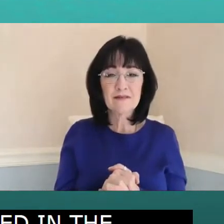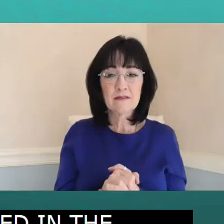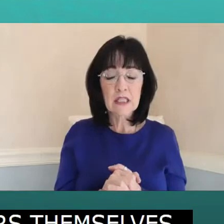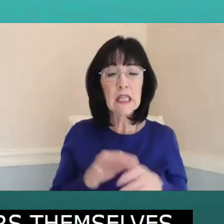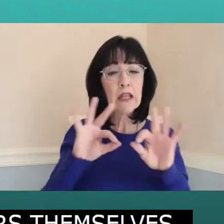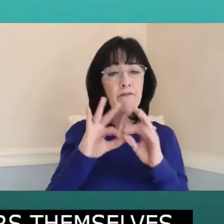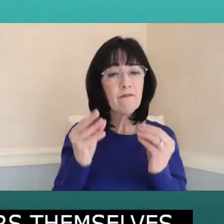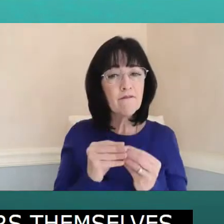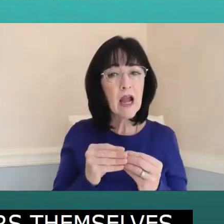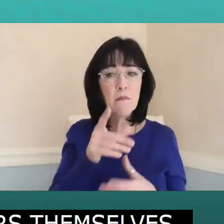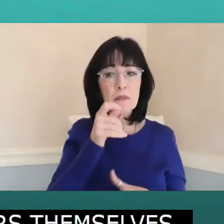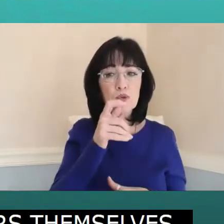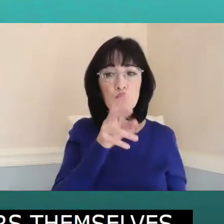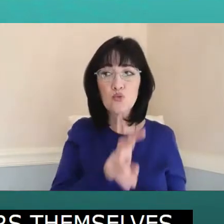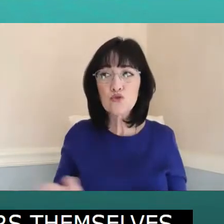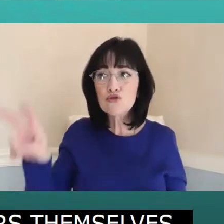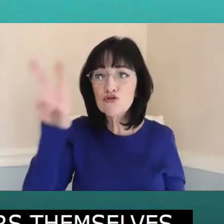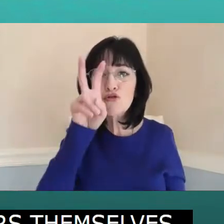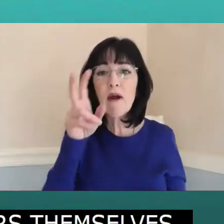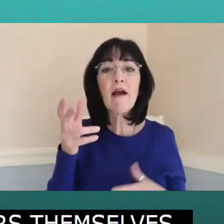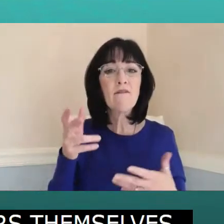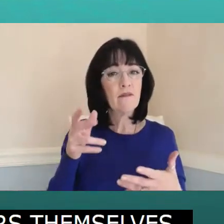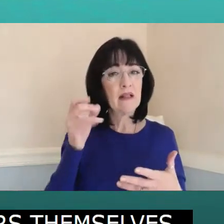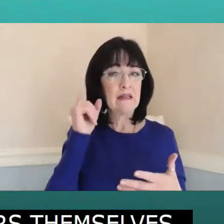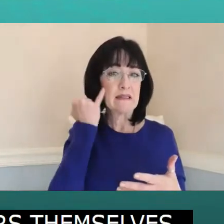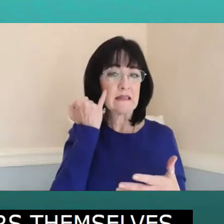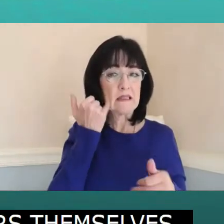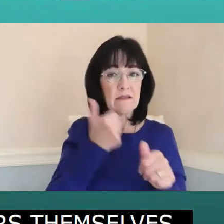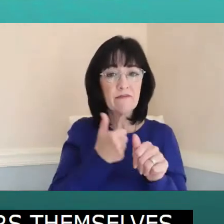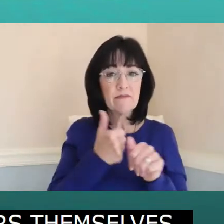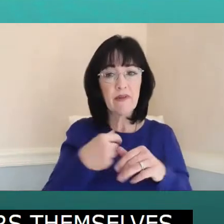families are traveling and on the road this summer.